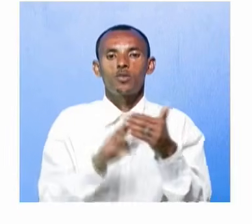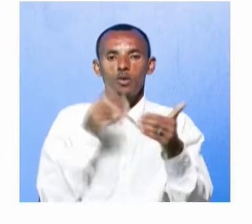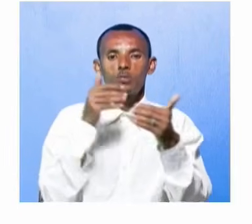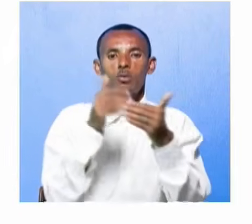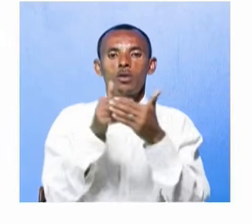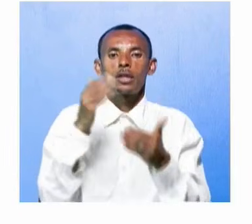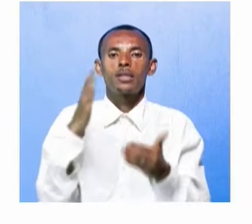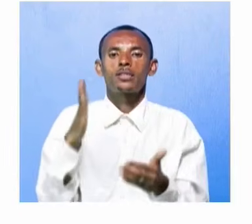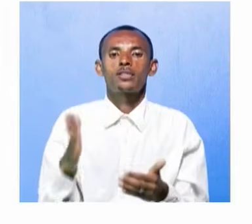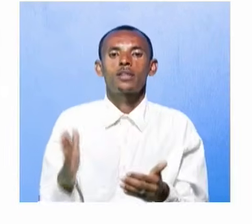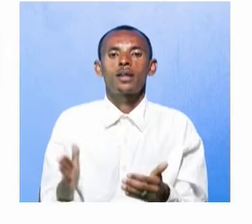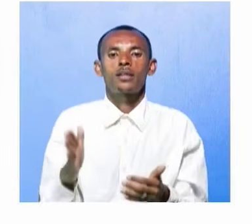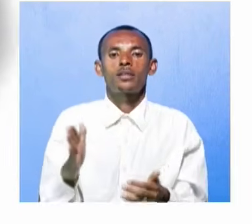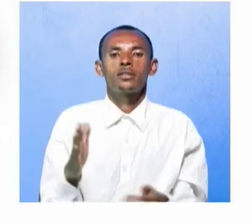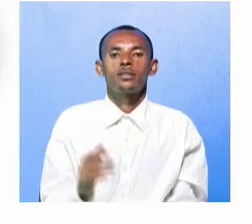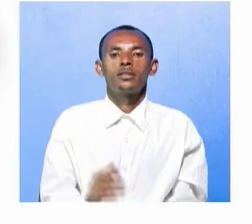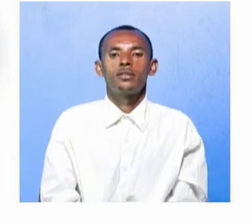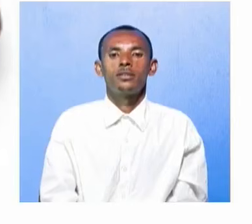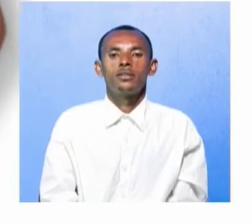sides